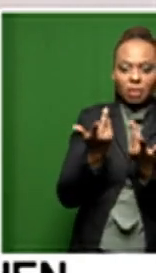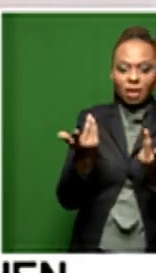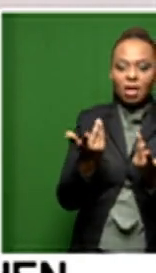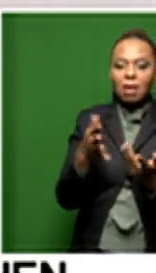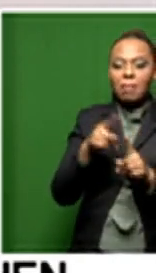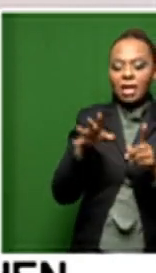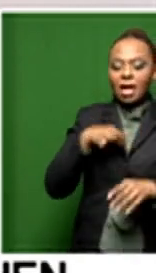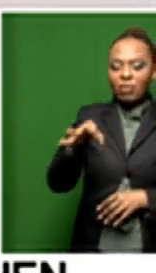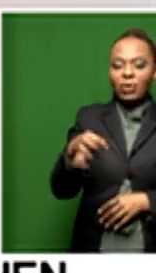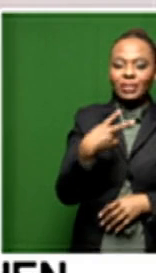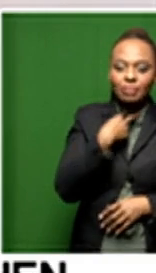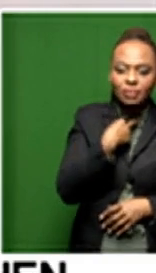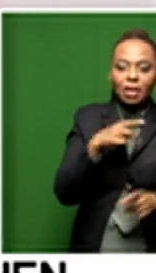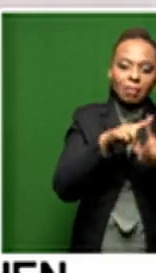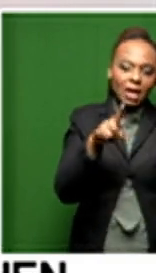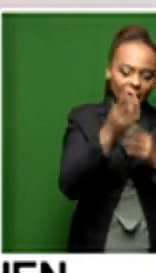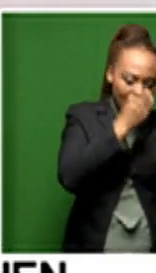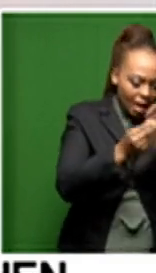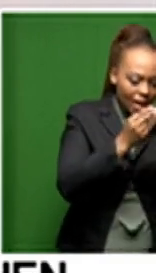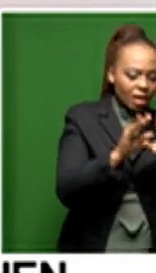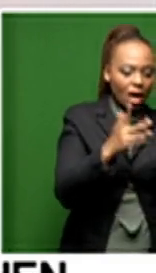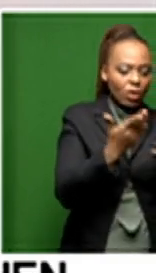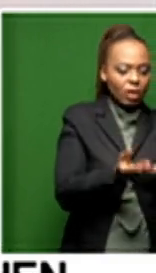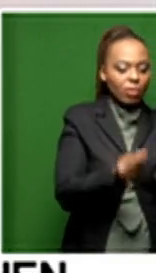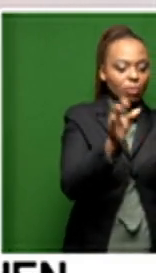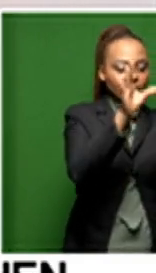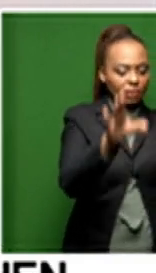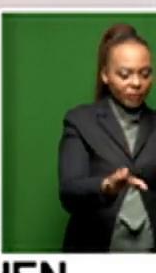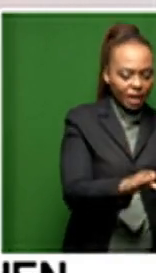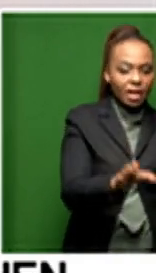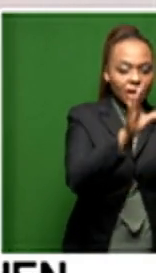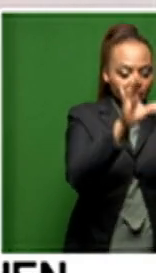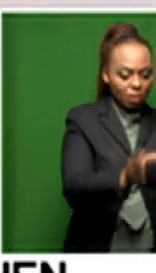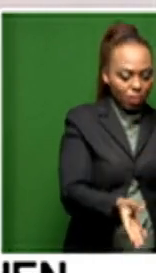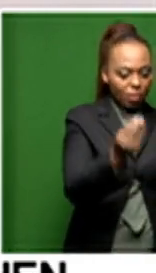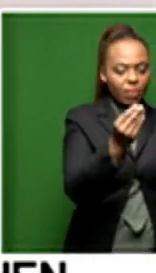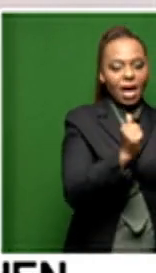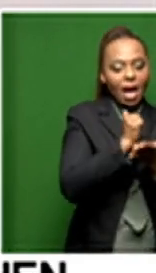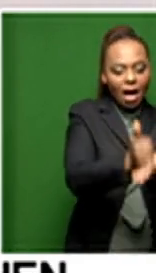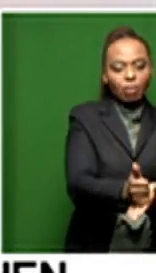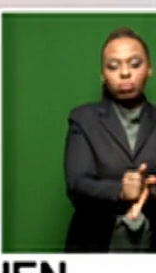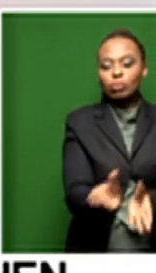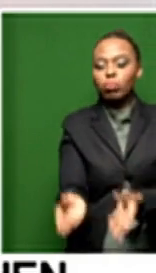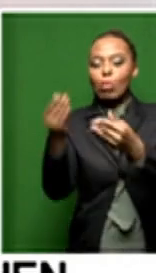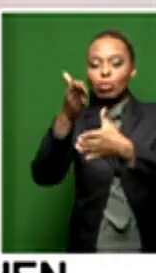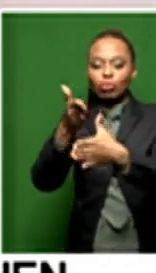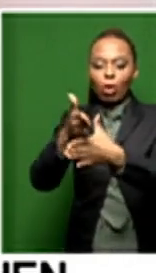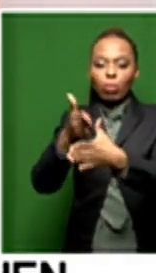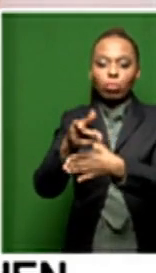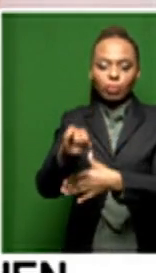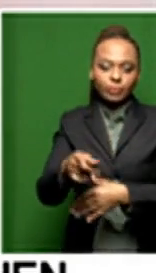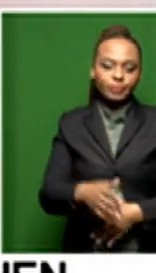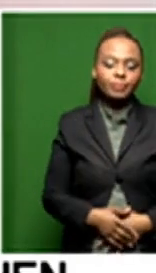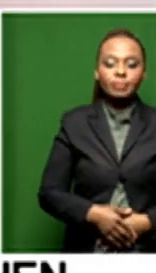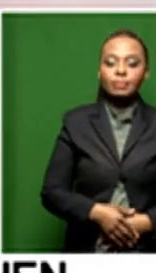get like a certification and help them get into the industry. That's what I would love to do. Okay. So how do your